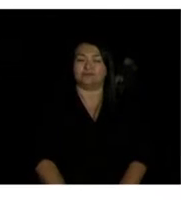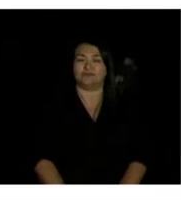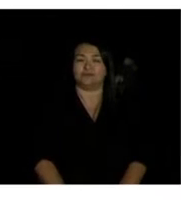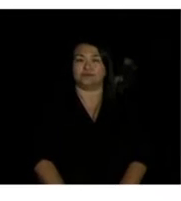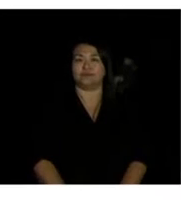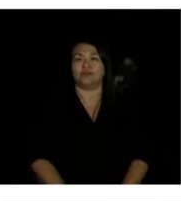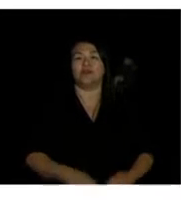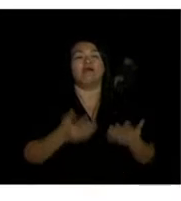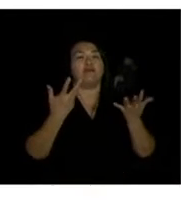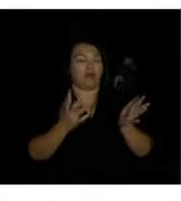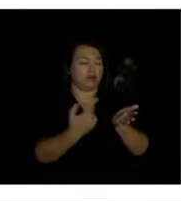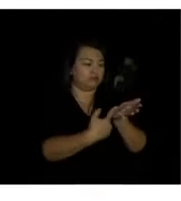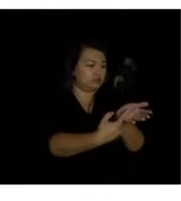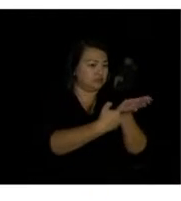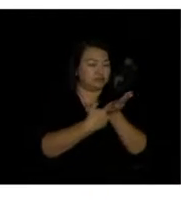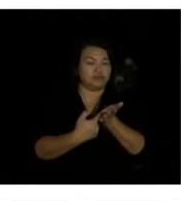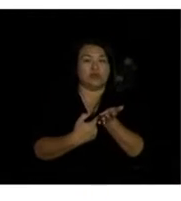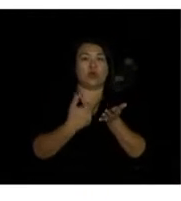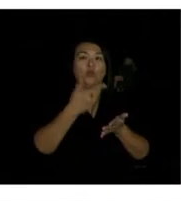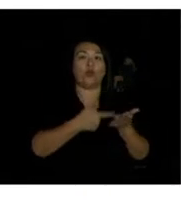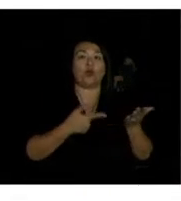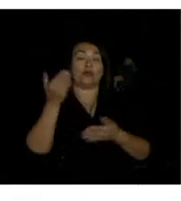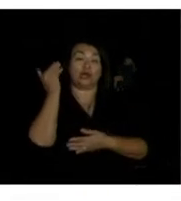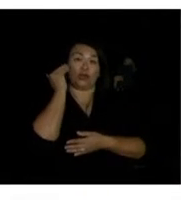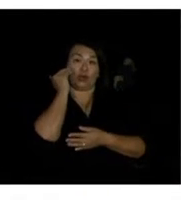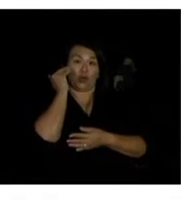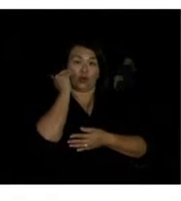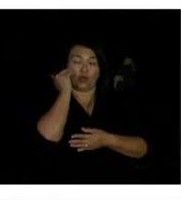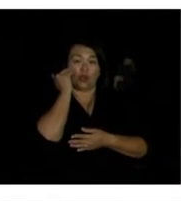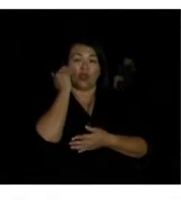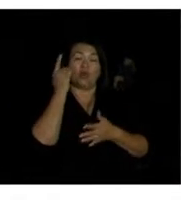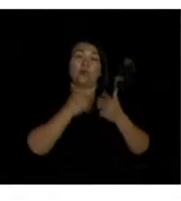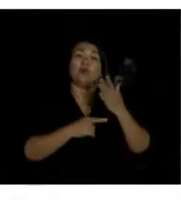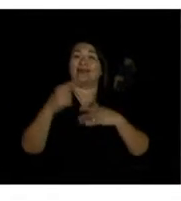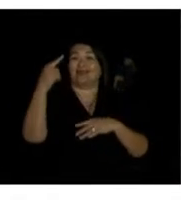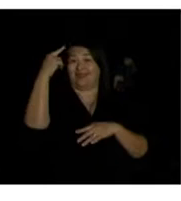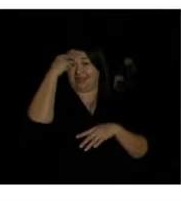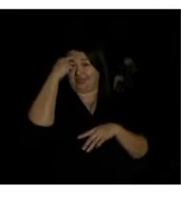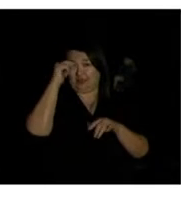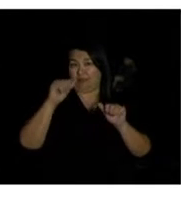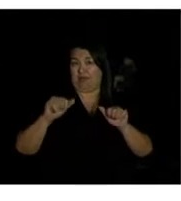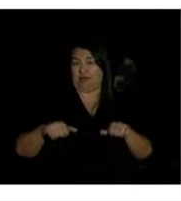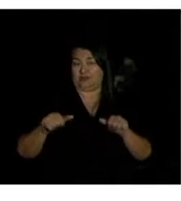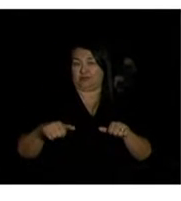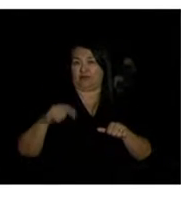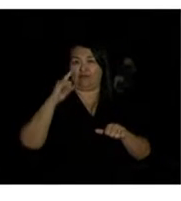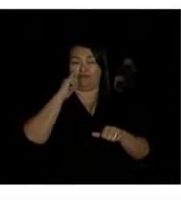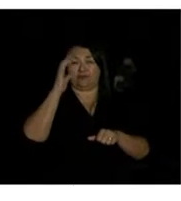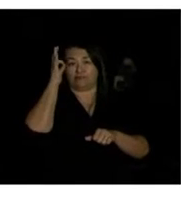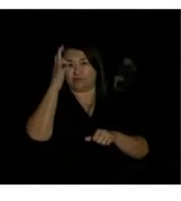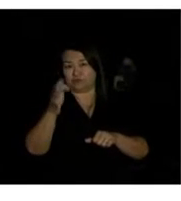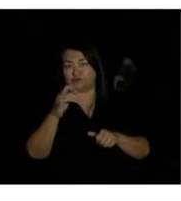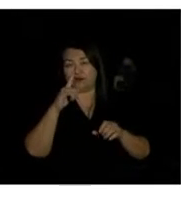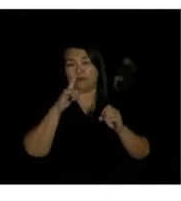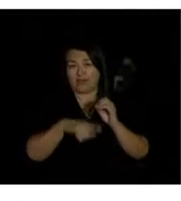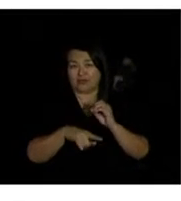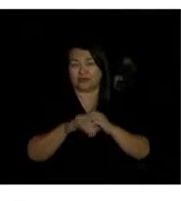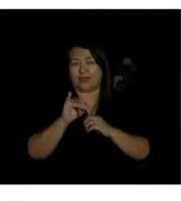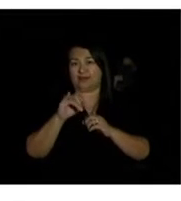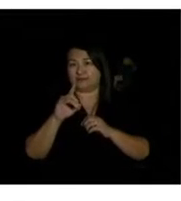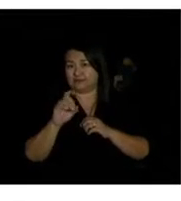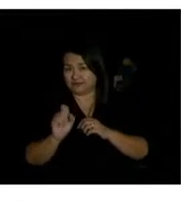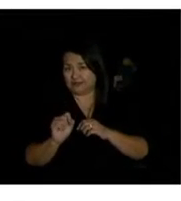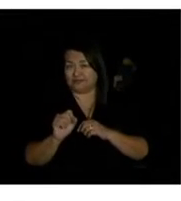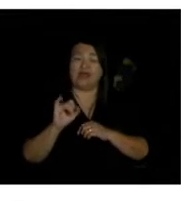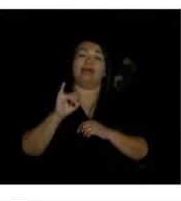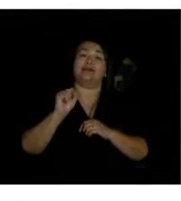So we've talked a lot about what we know and what we think is possible for the future of El Paso ISD. What